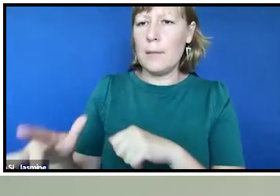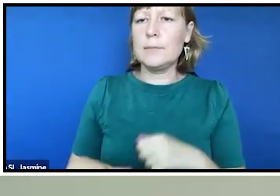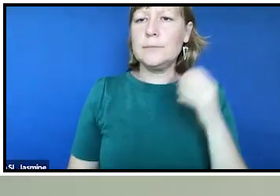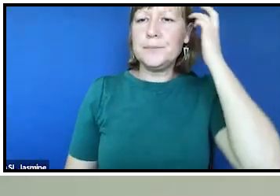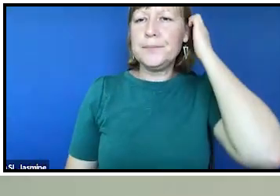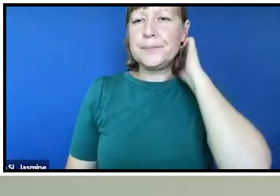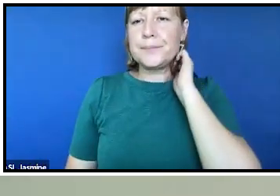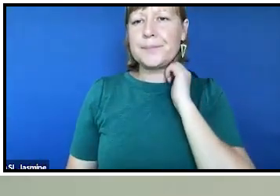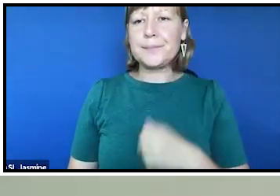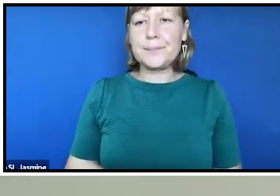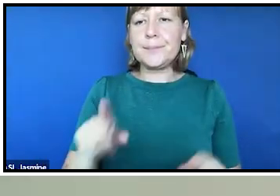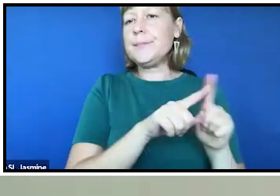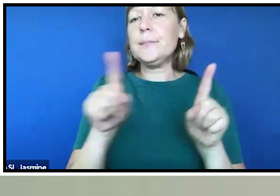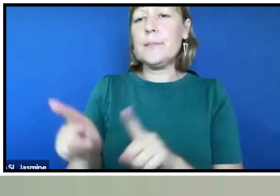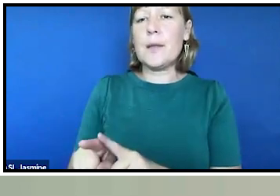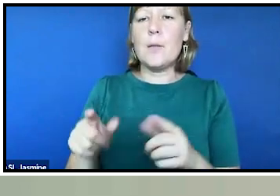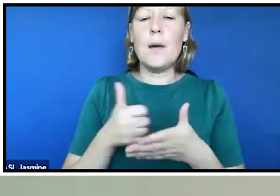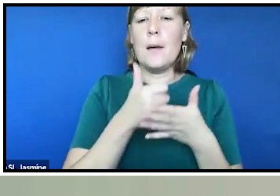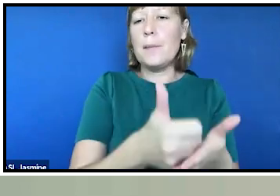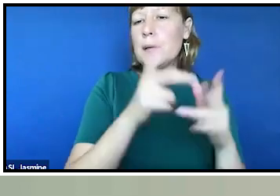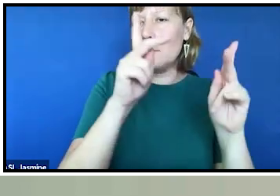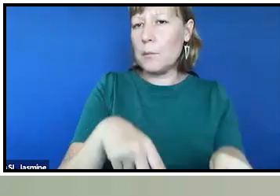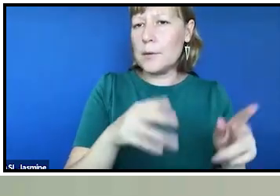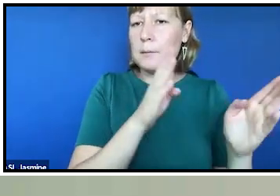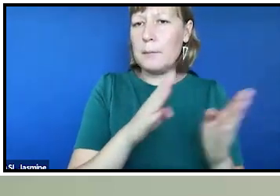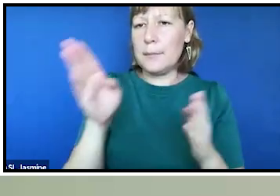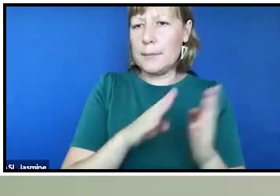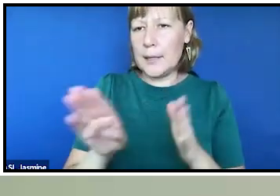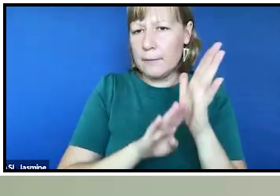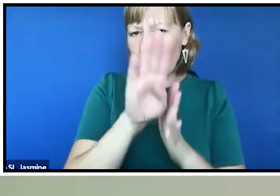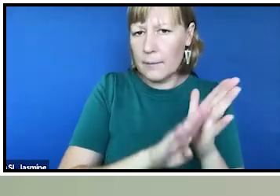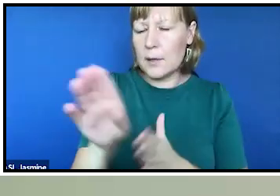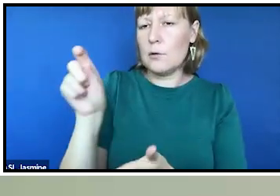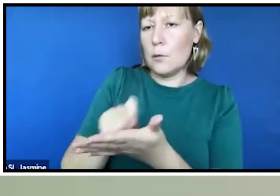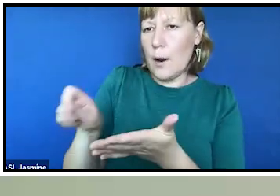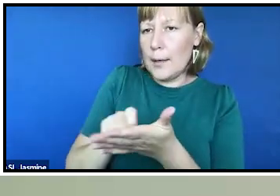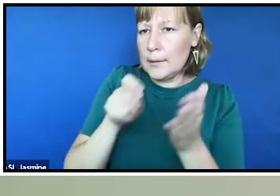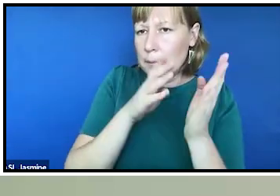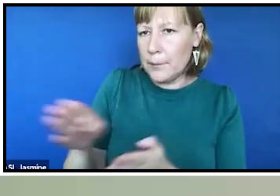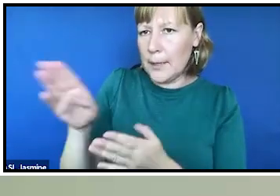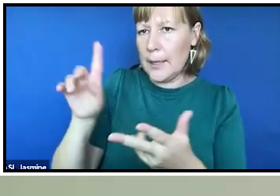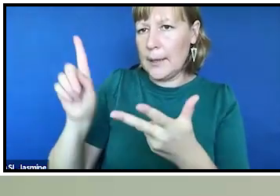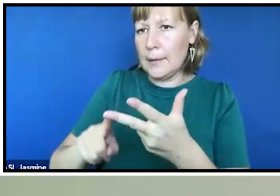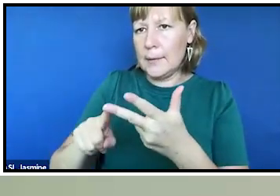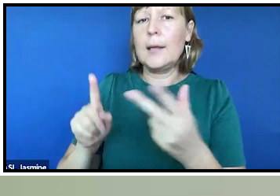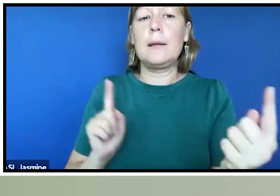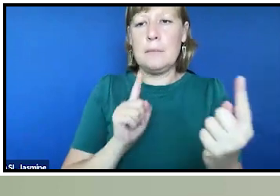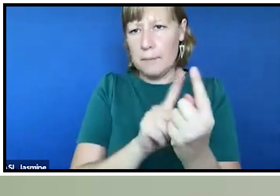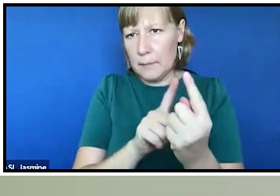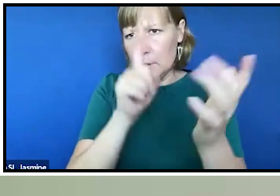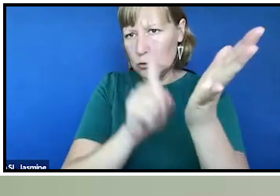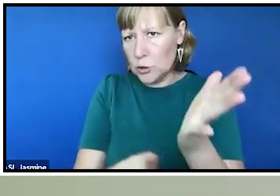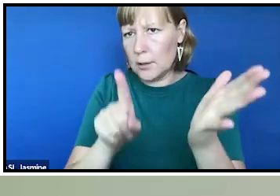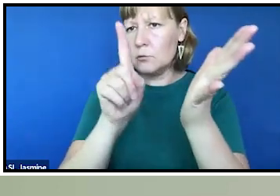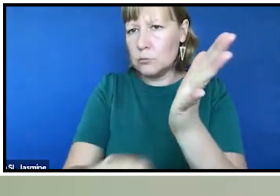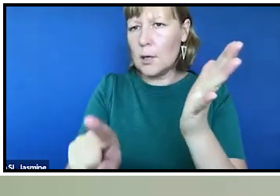them. Also assisting the individual with plan development, writing the plan, and then also doing check-ins with the individual on